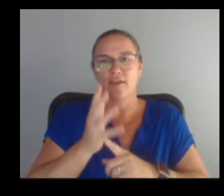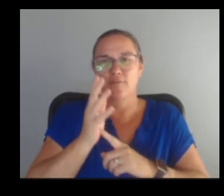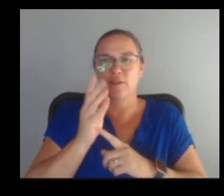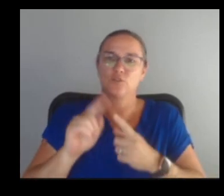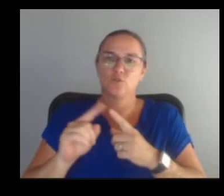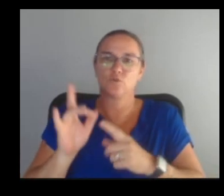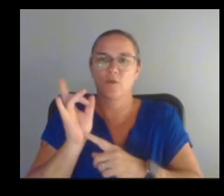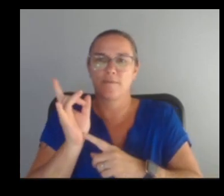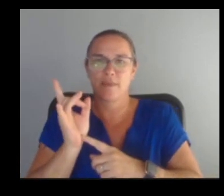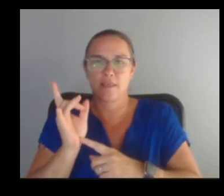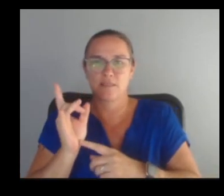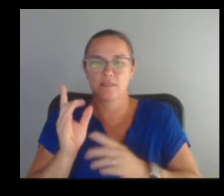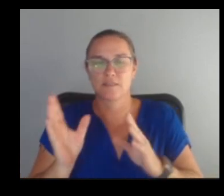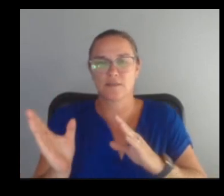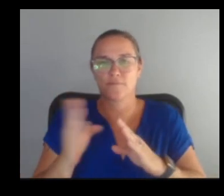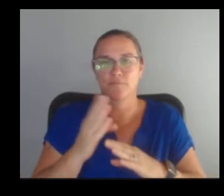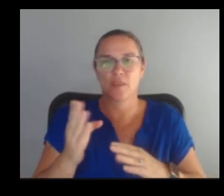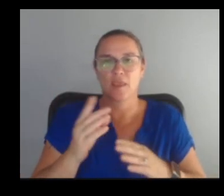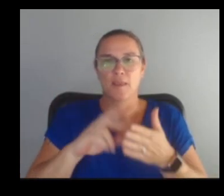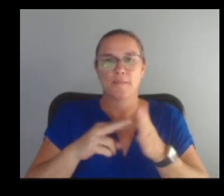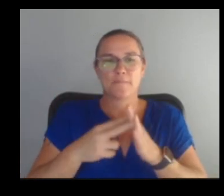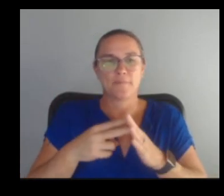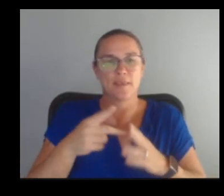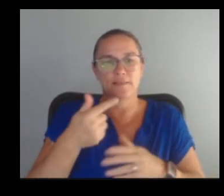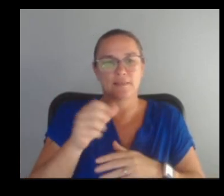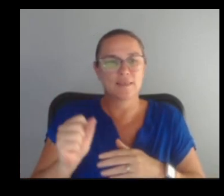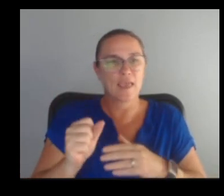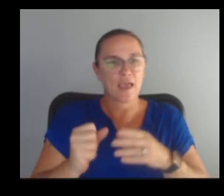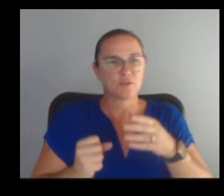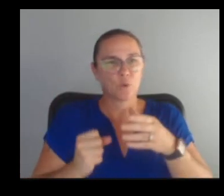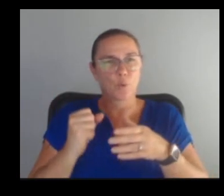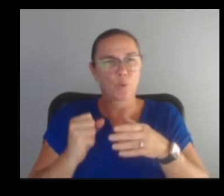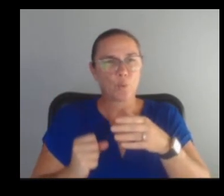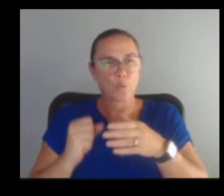bursts, indicating gas pistoning out of sight.